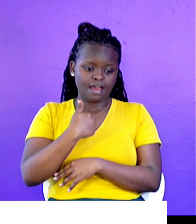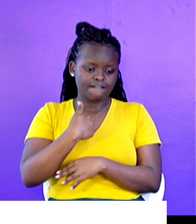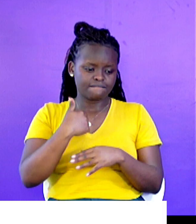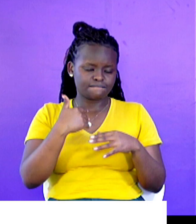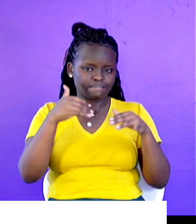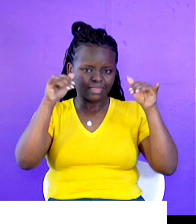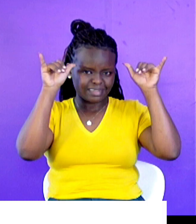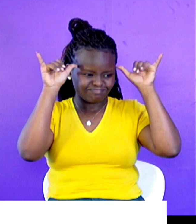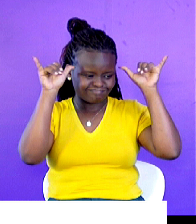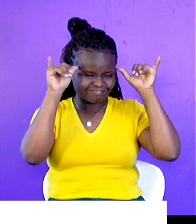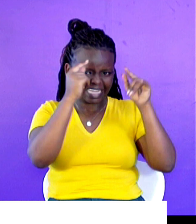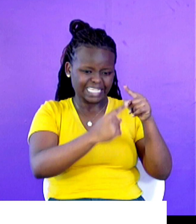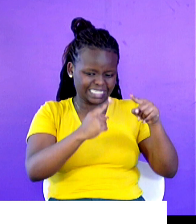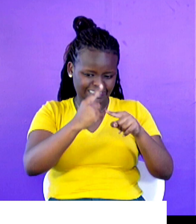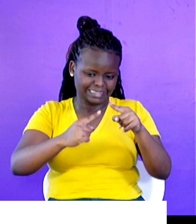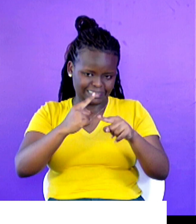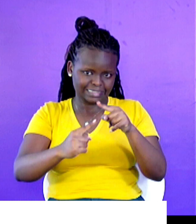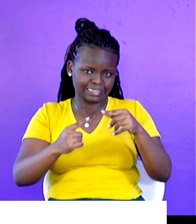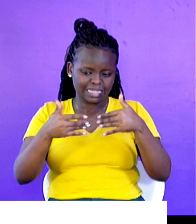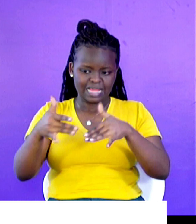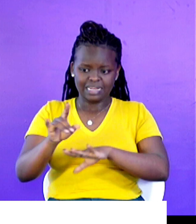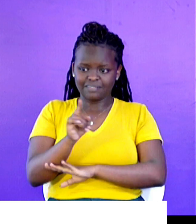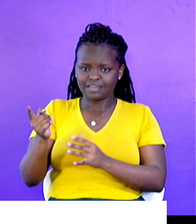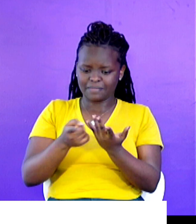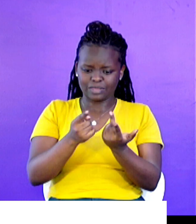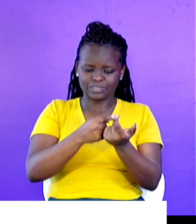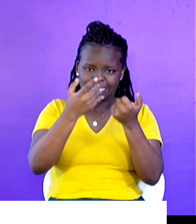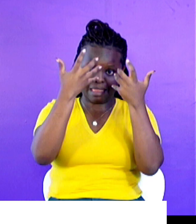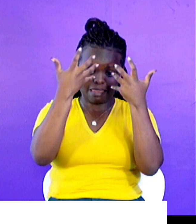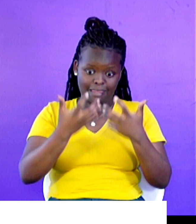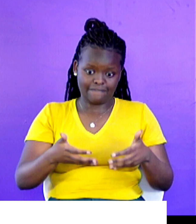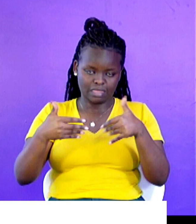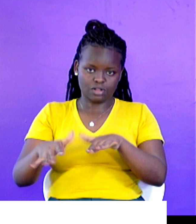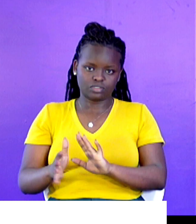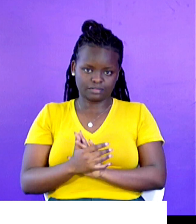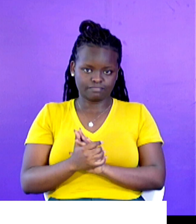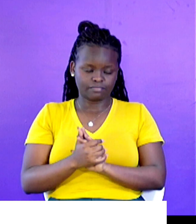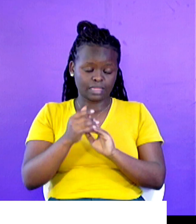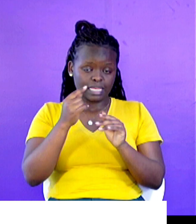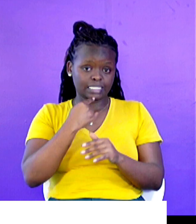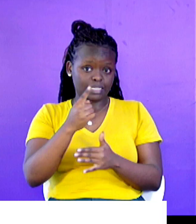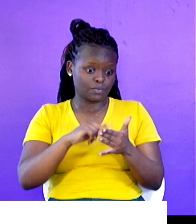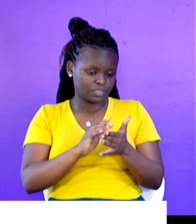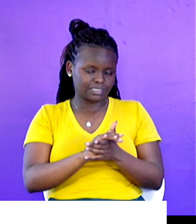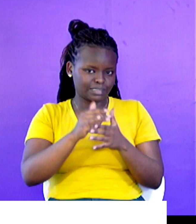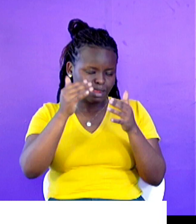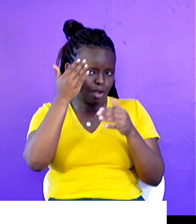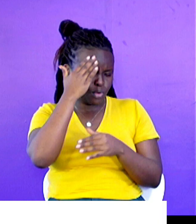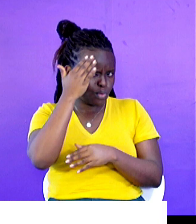livestock killings that has left them counting heavy losses. They say unknown